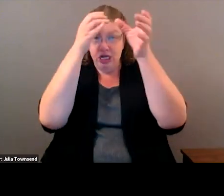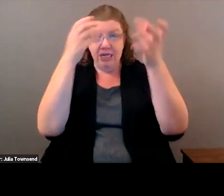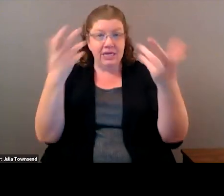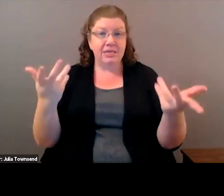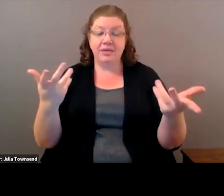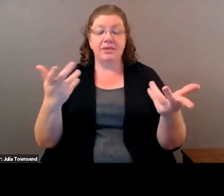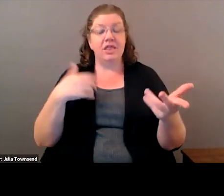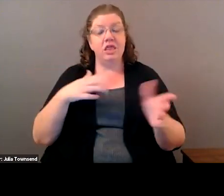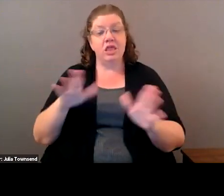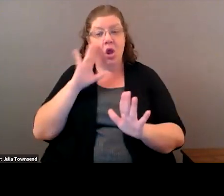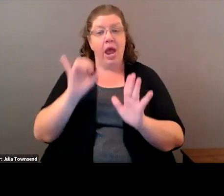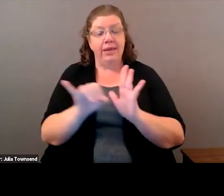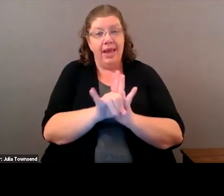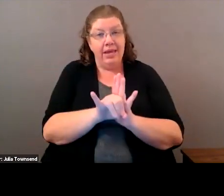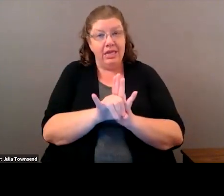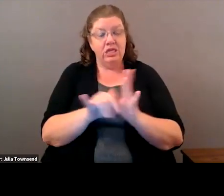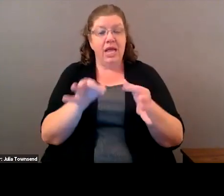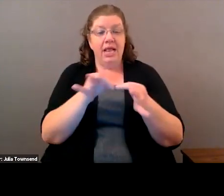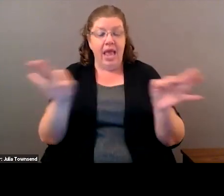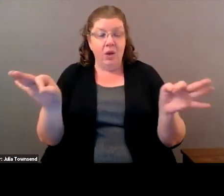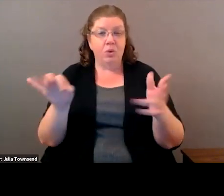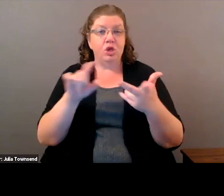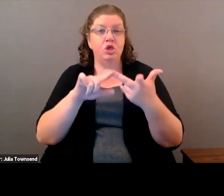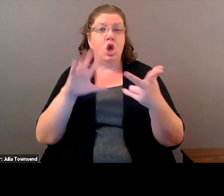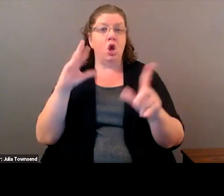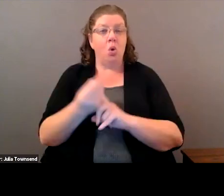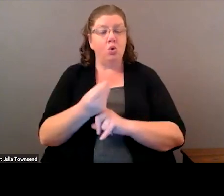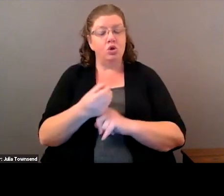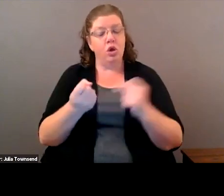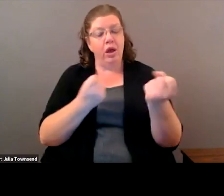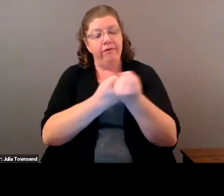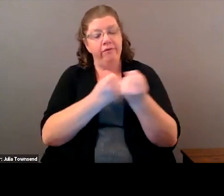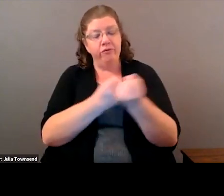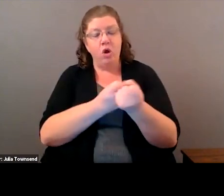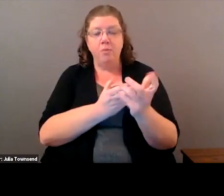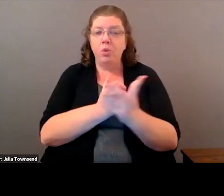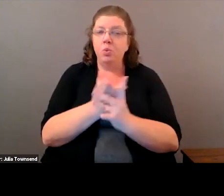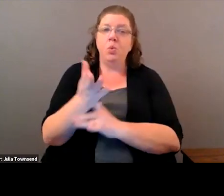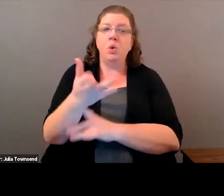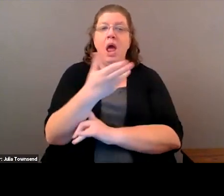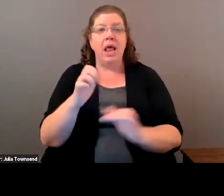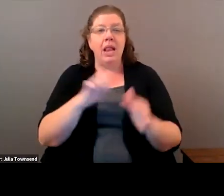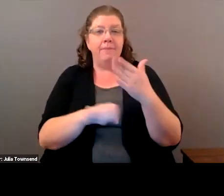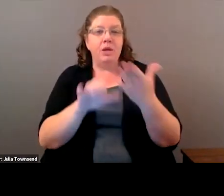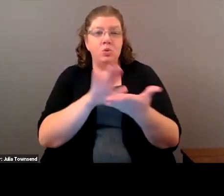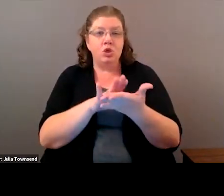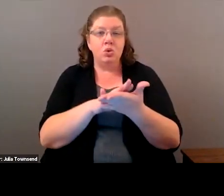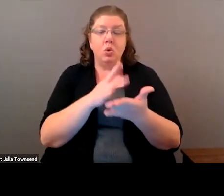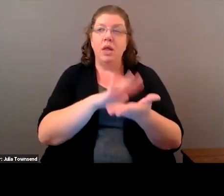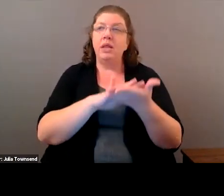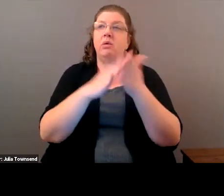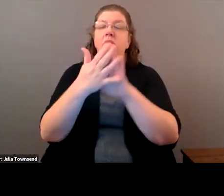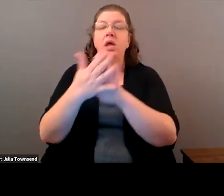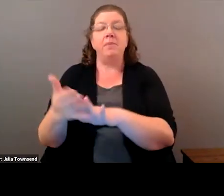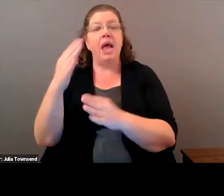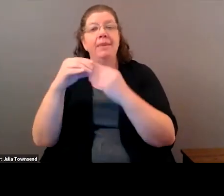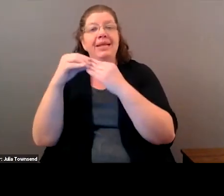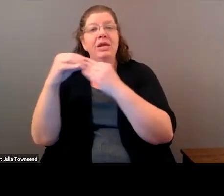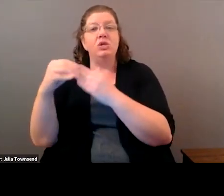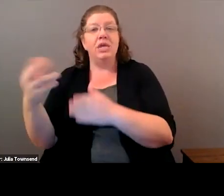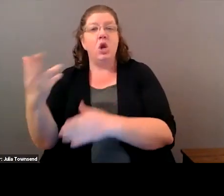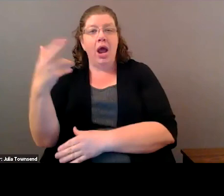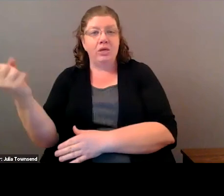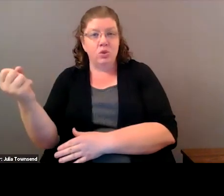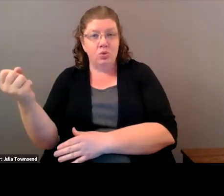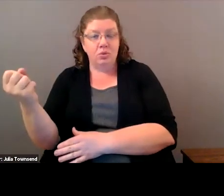had their identities, language, and culture affirmed throughout elementary school, and they've gone on to be leaders in our secondary schools.